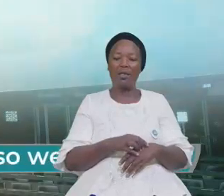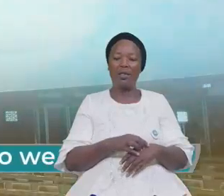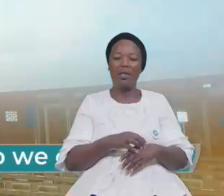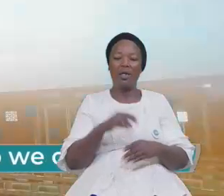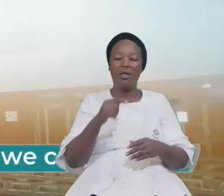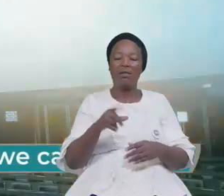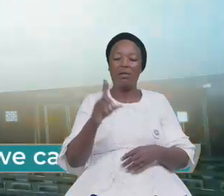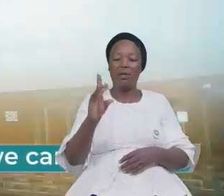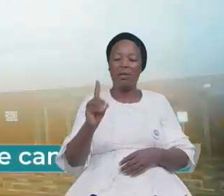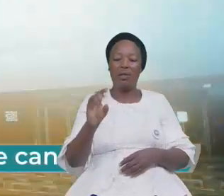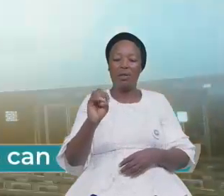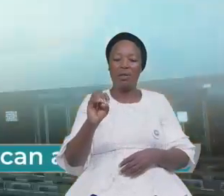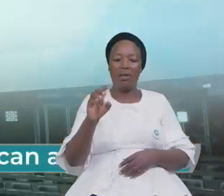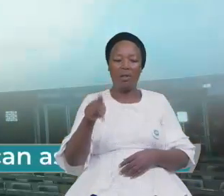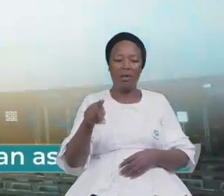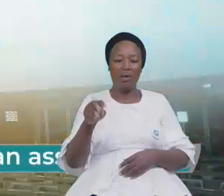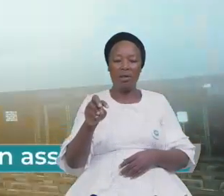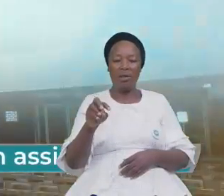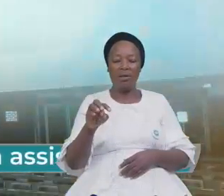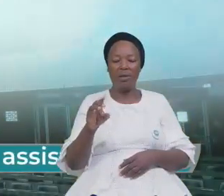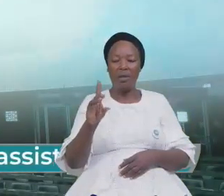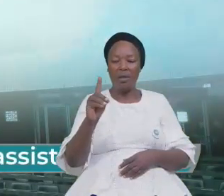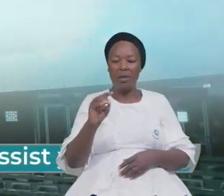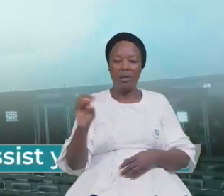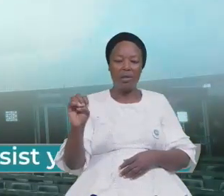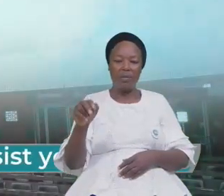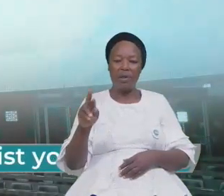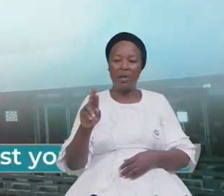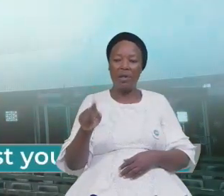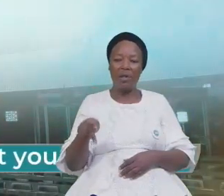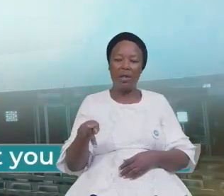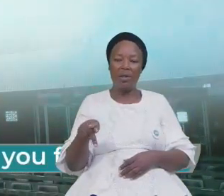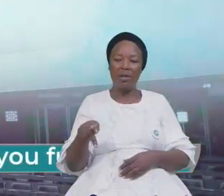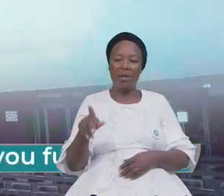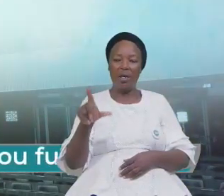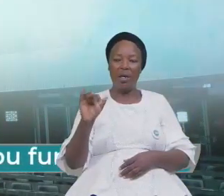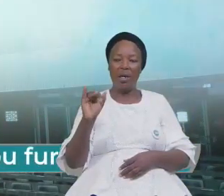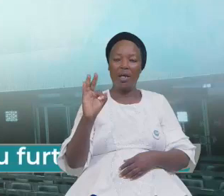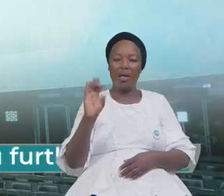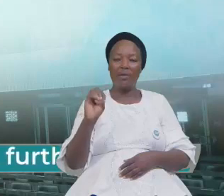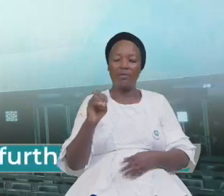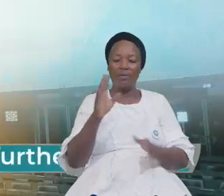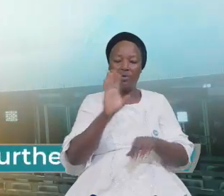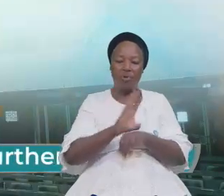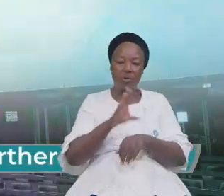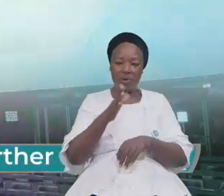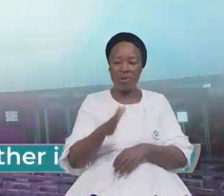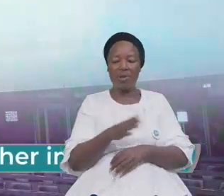Ogbomosho, on Sunday, 6th August,